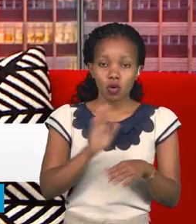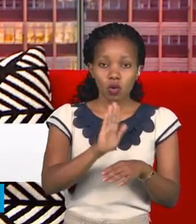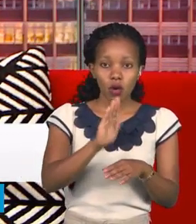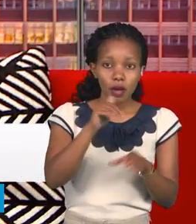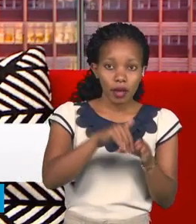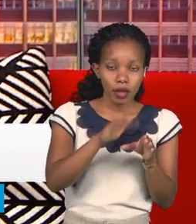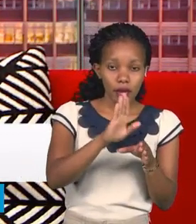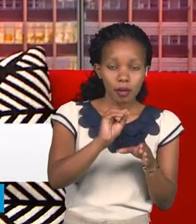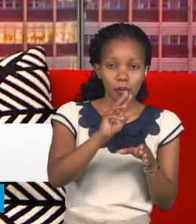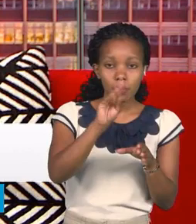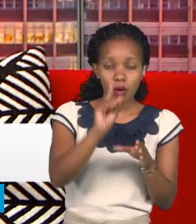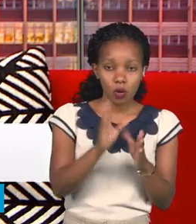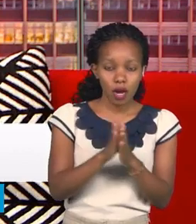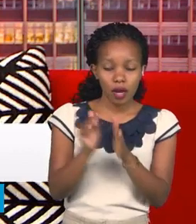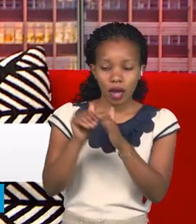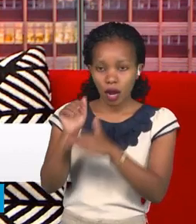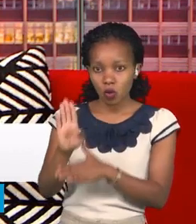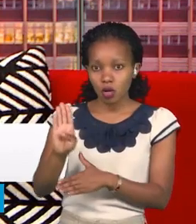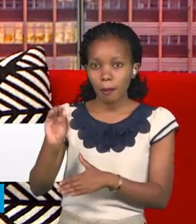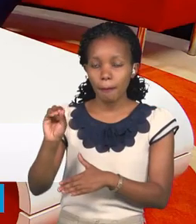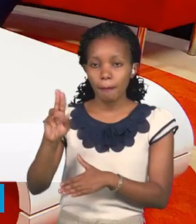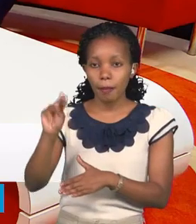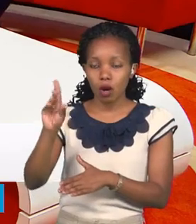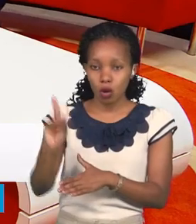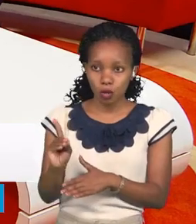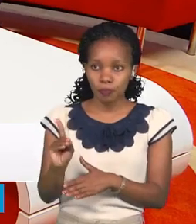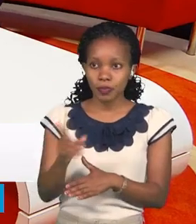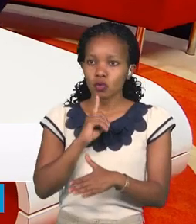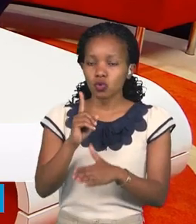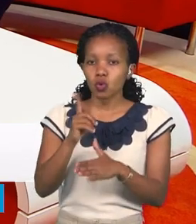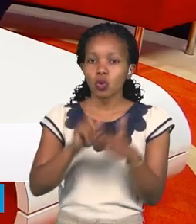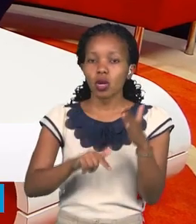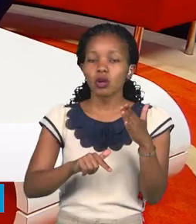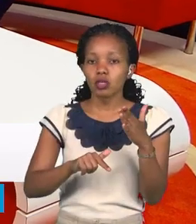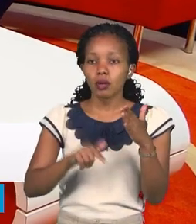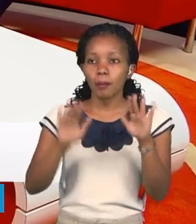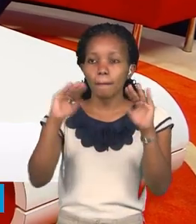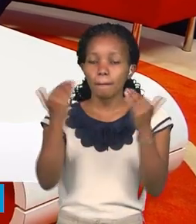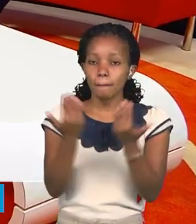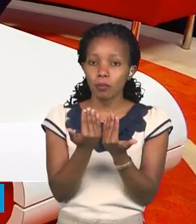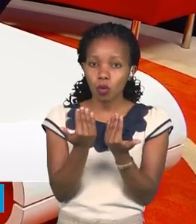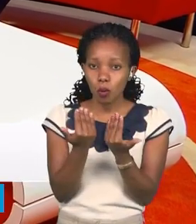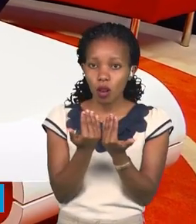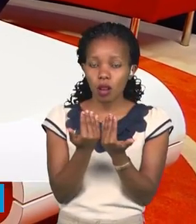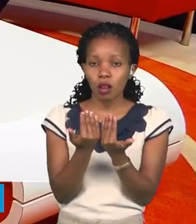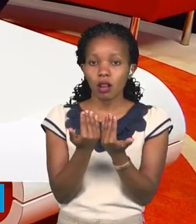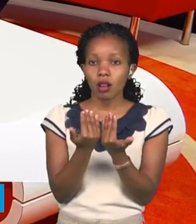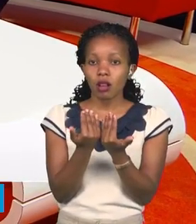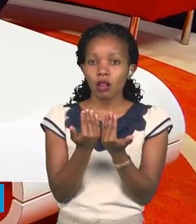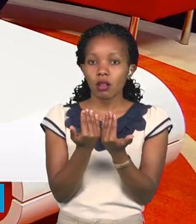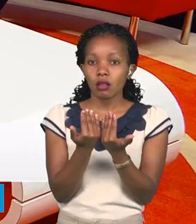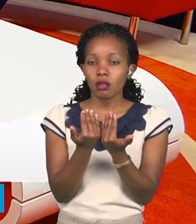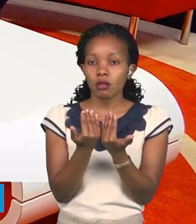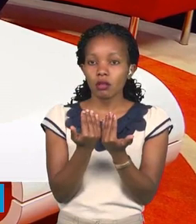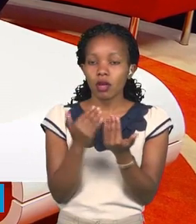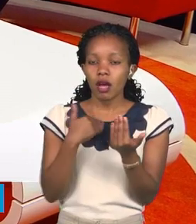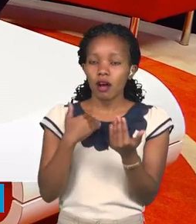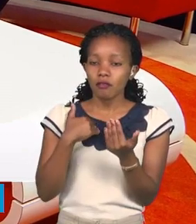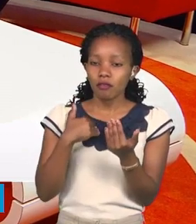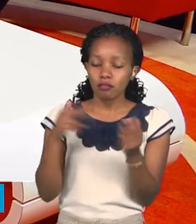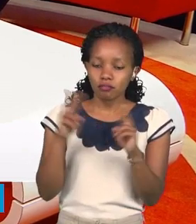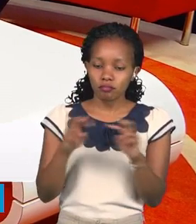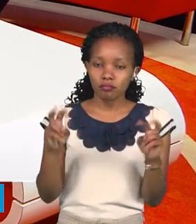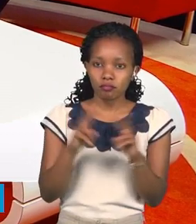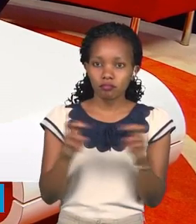is your outbound. Yeah. Okay. Yeah. Now, what's the global market scenario for medical tourism? Yeah. Mm-hmm. There was a latest study